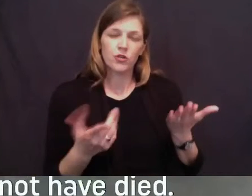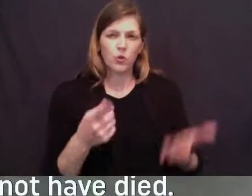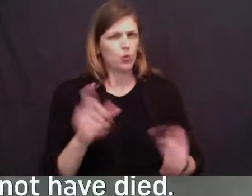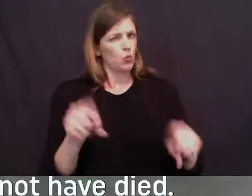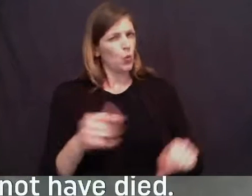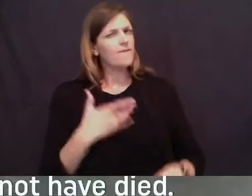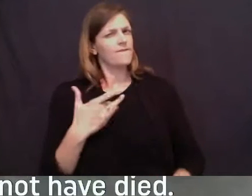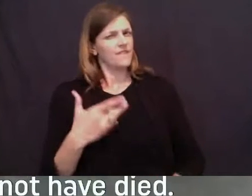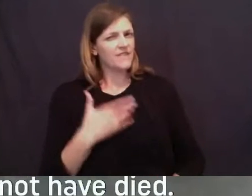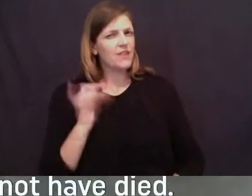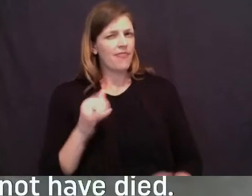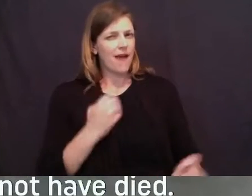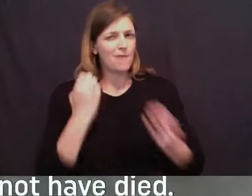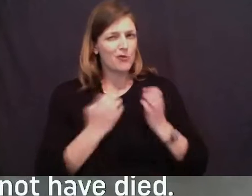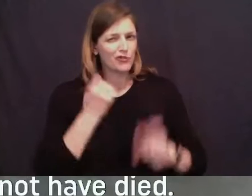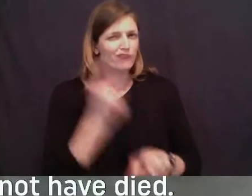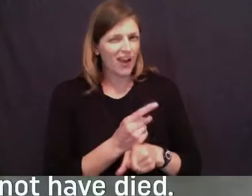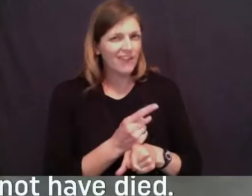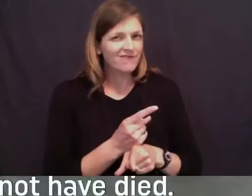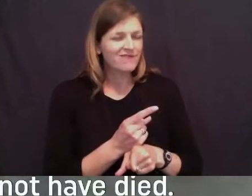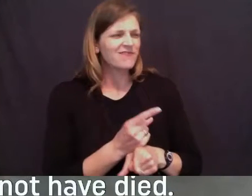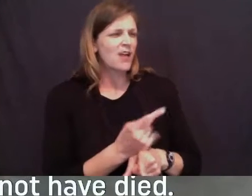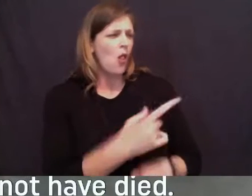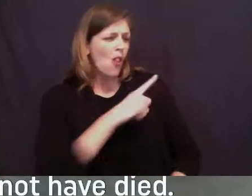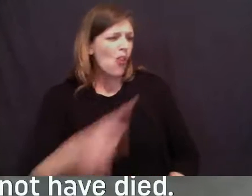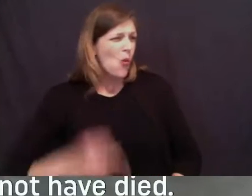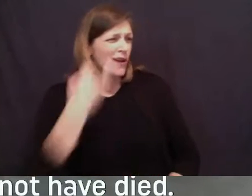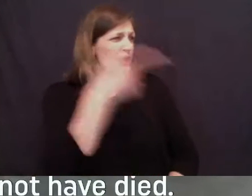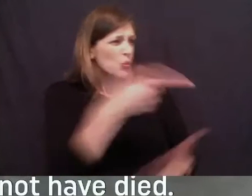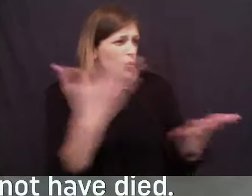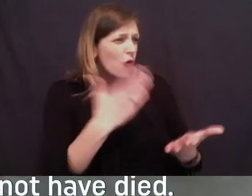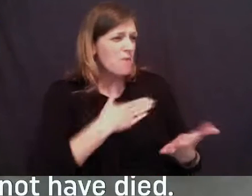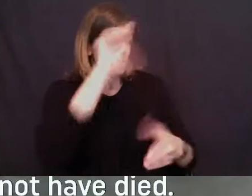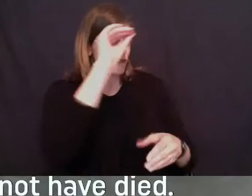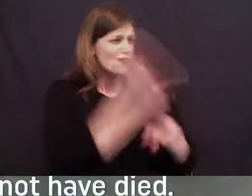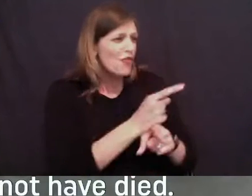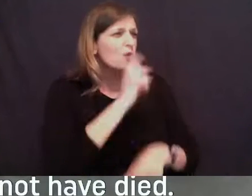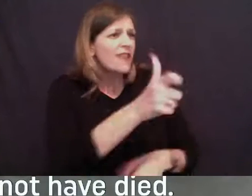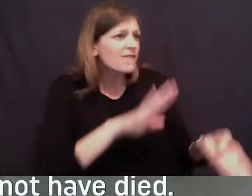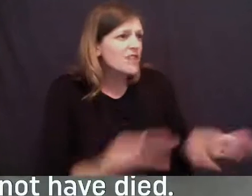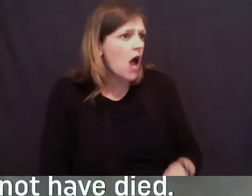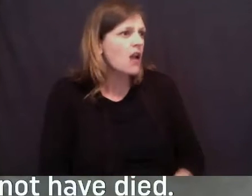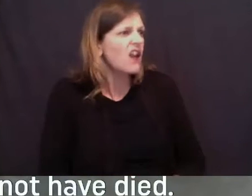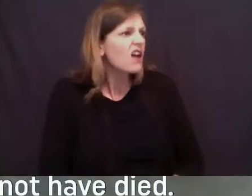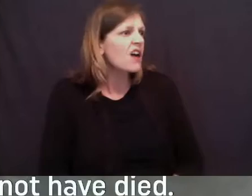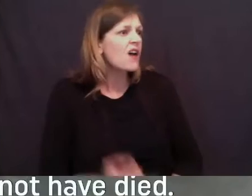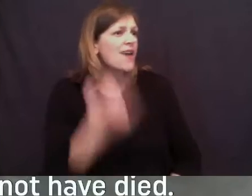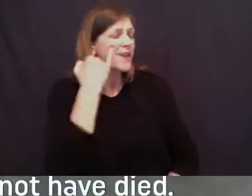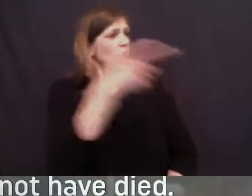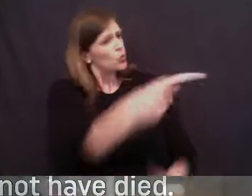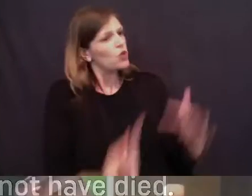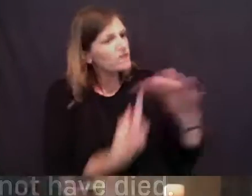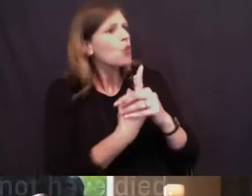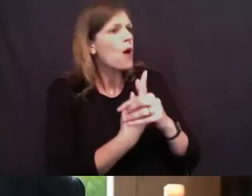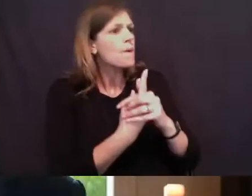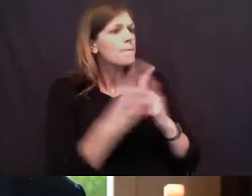you can feel this emotion, can't you? Lord, if you had been here, my brother would not have died. If you would have showed up